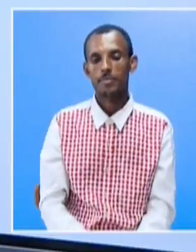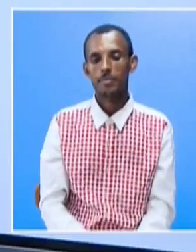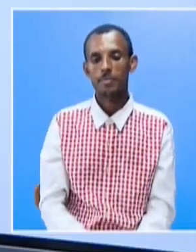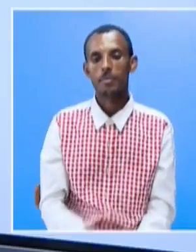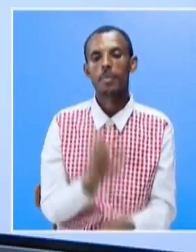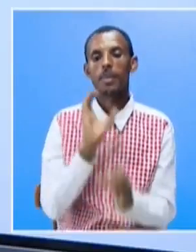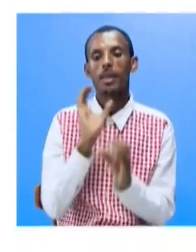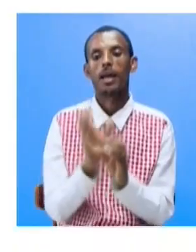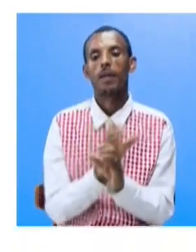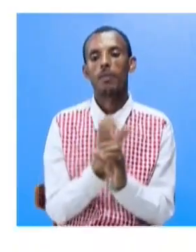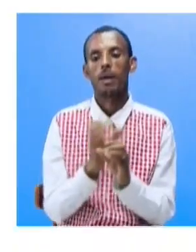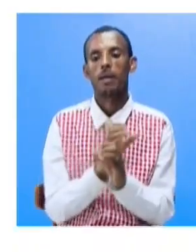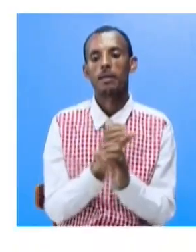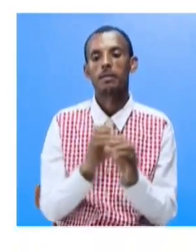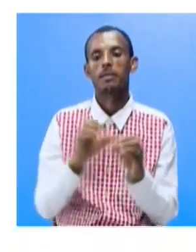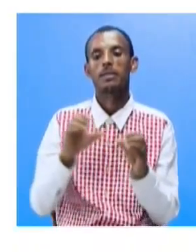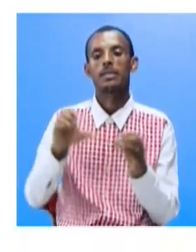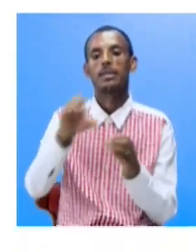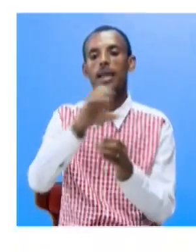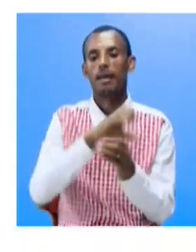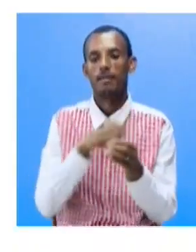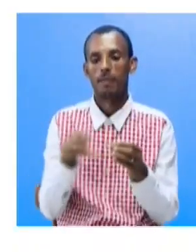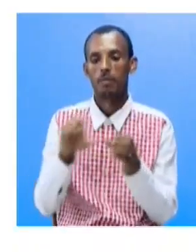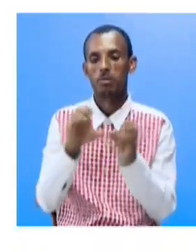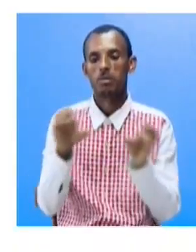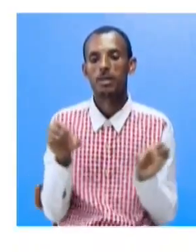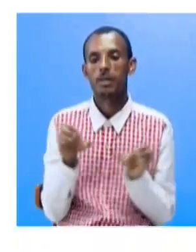Calculating circumference of a circle.